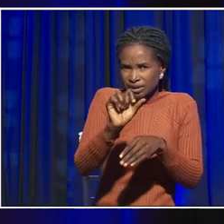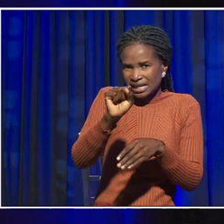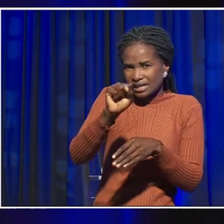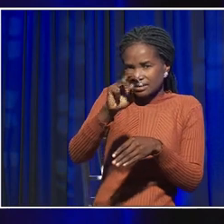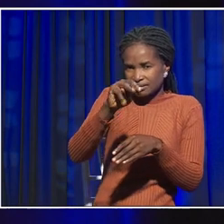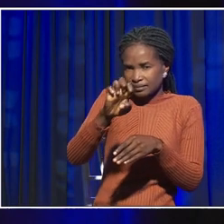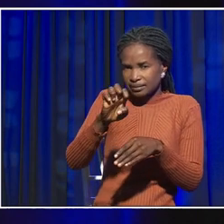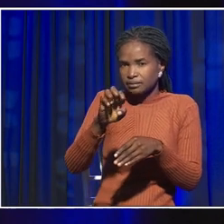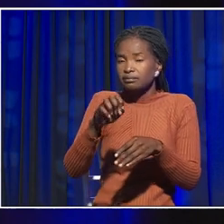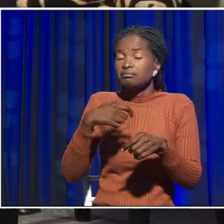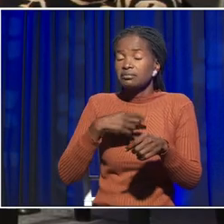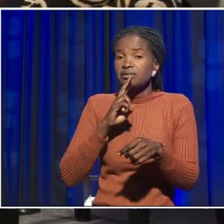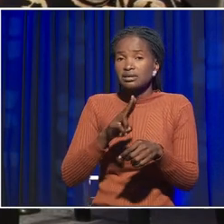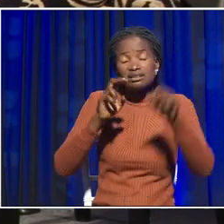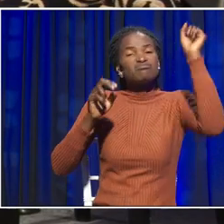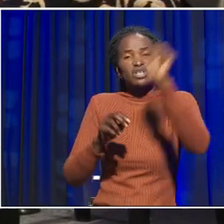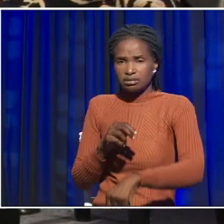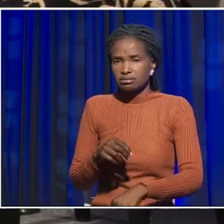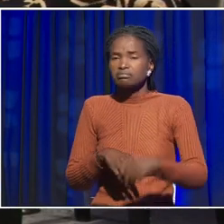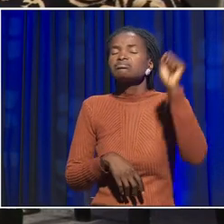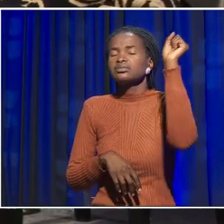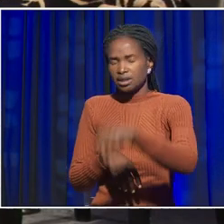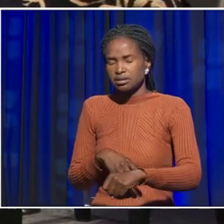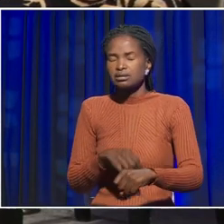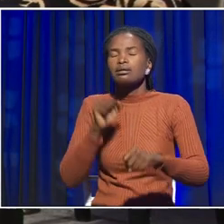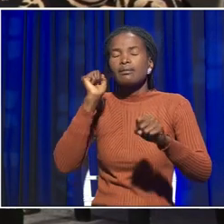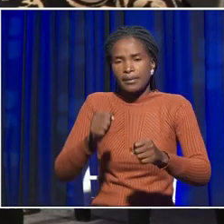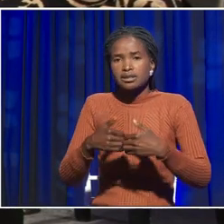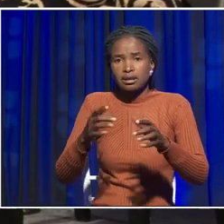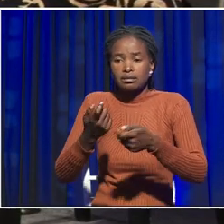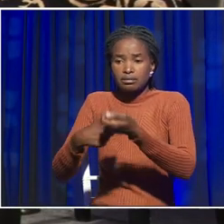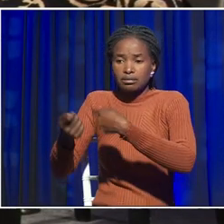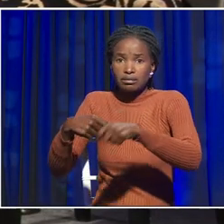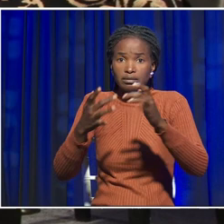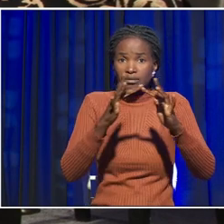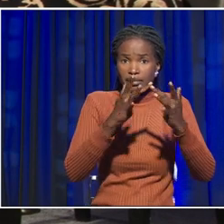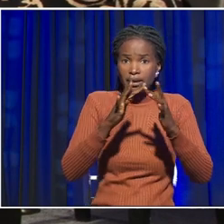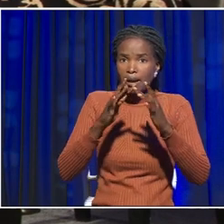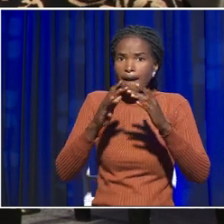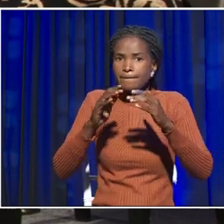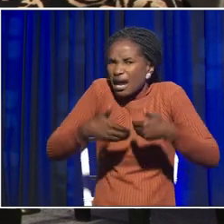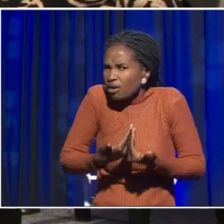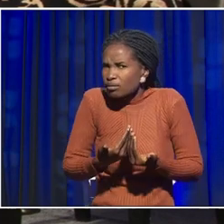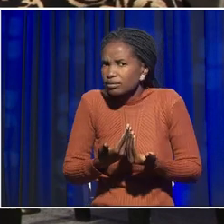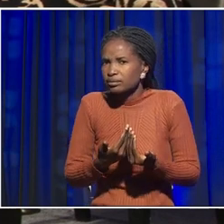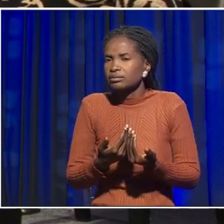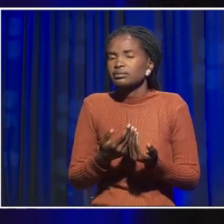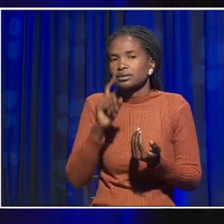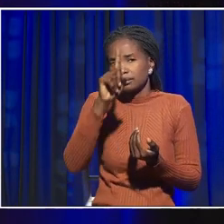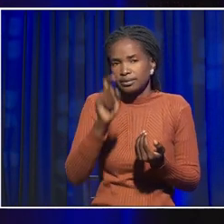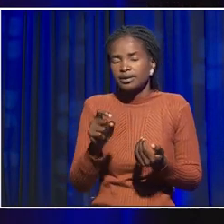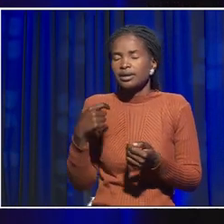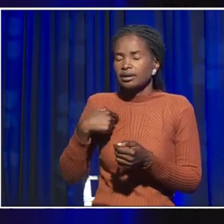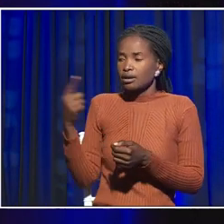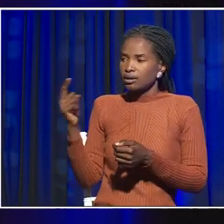you straight away. The answer is yes. You will have to look at. No two ways about it. Yes. But how? That's the question. Yeah. And I heard you